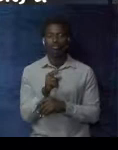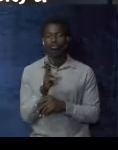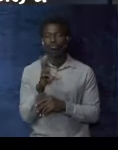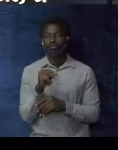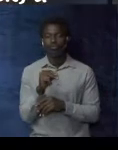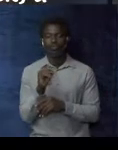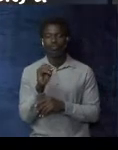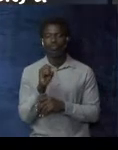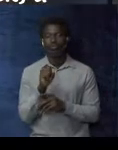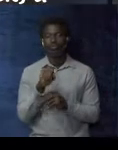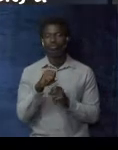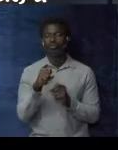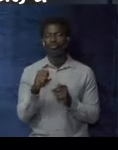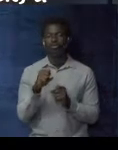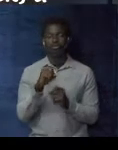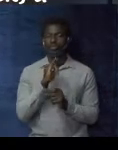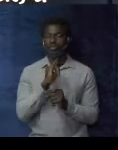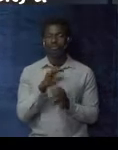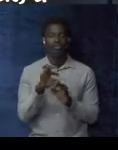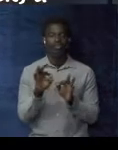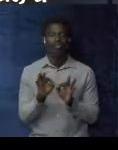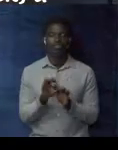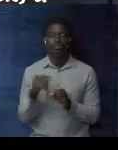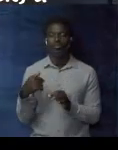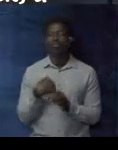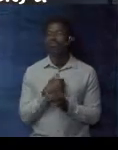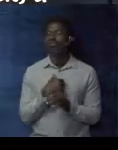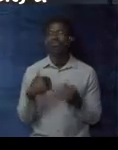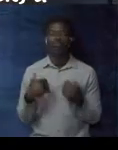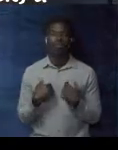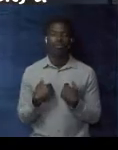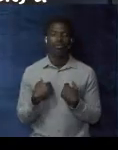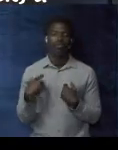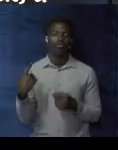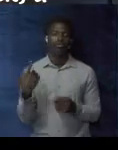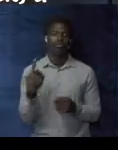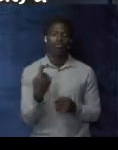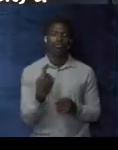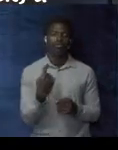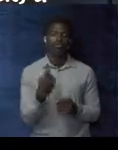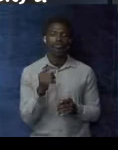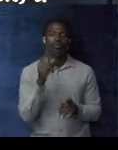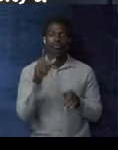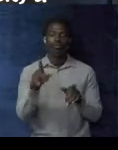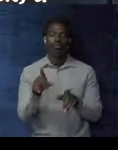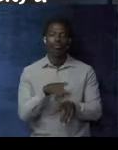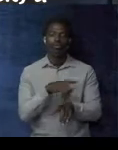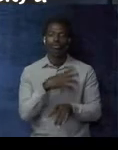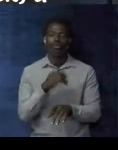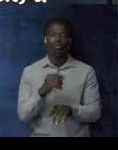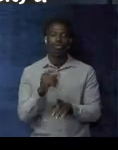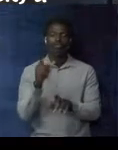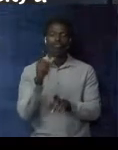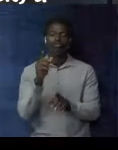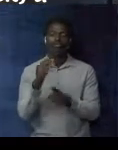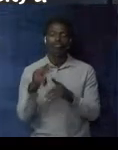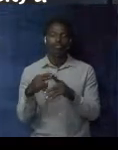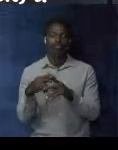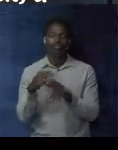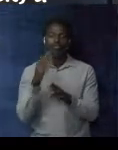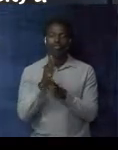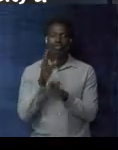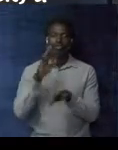No. No shape is formed when the time is 12 o'clock. You only have the long line and the short line on top of each other like